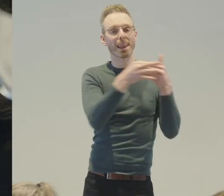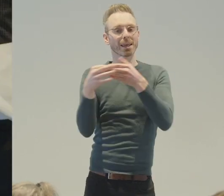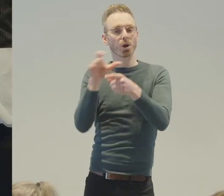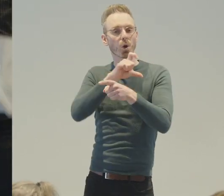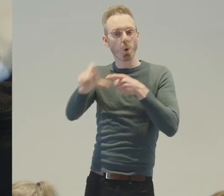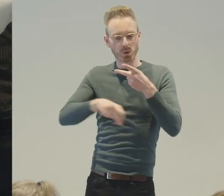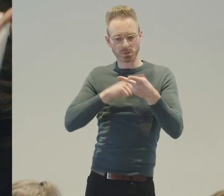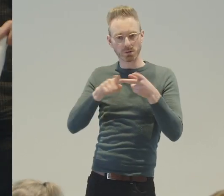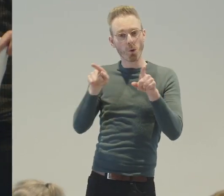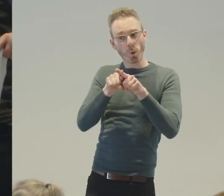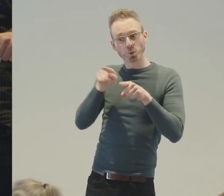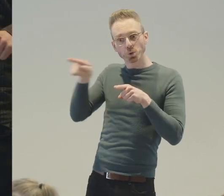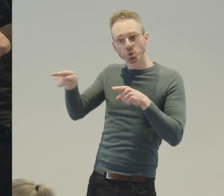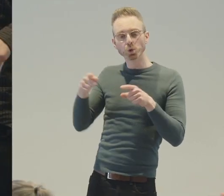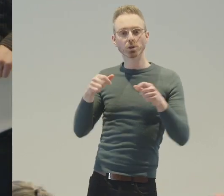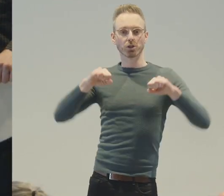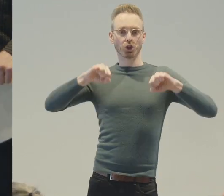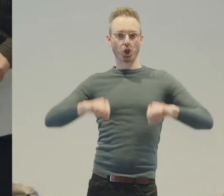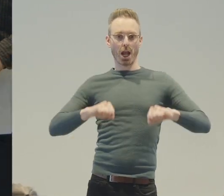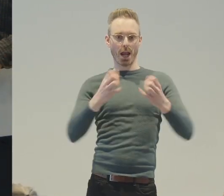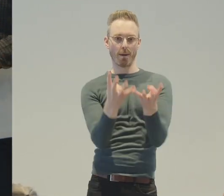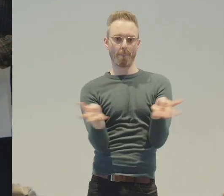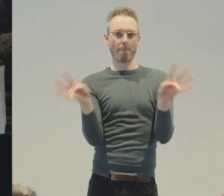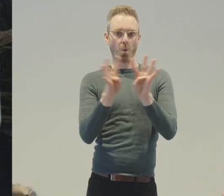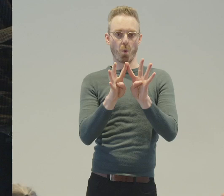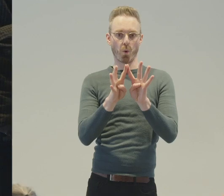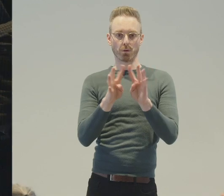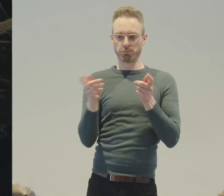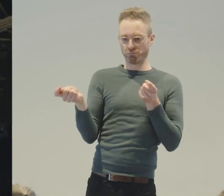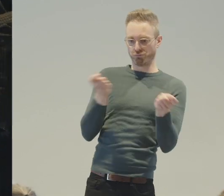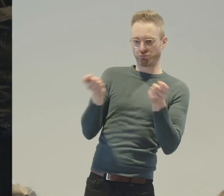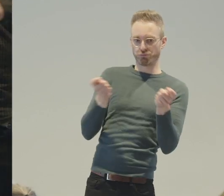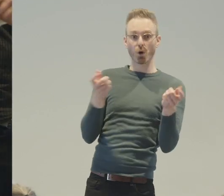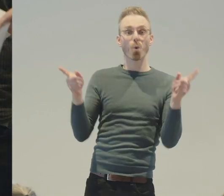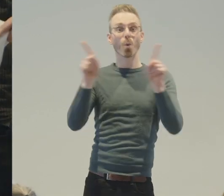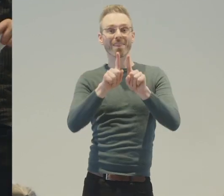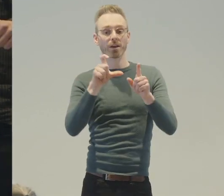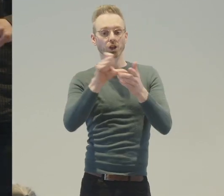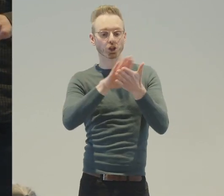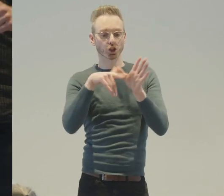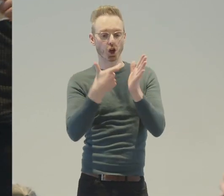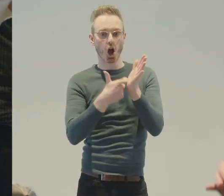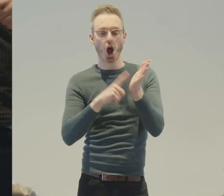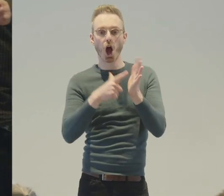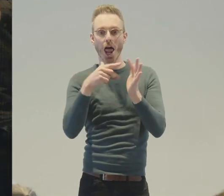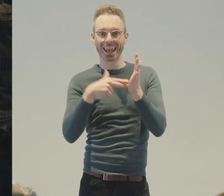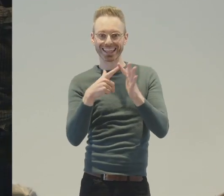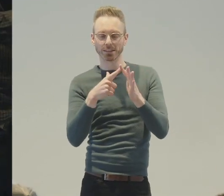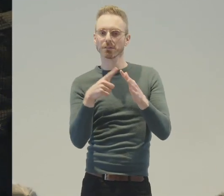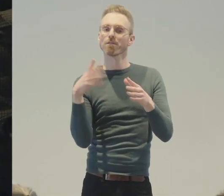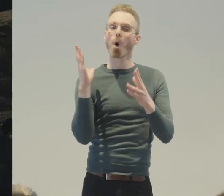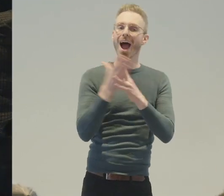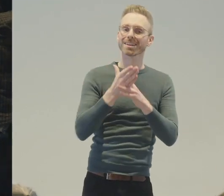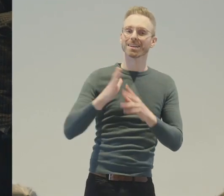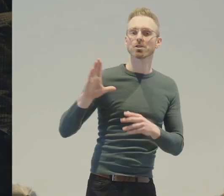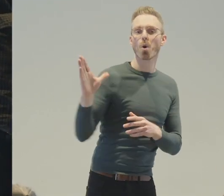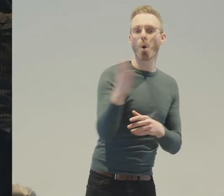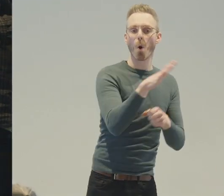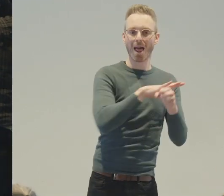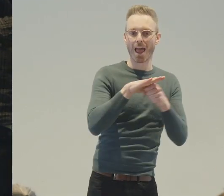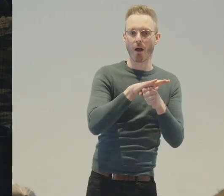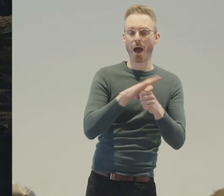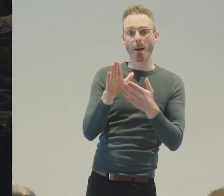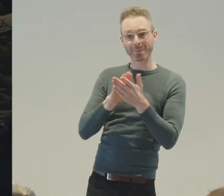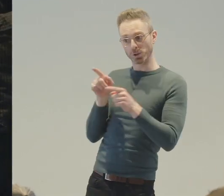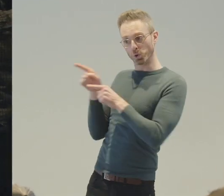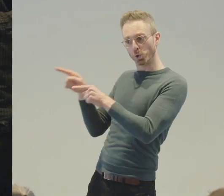you sit on the board of Axel Areas with Charlene. And so we've done lots of things over the years to really kind of think about access and supporting